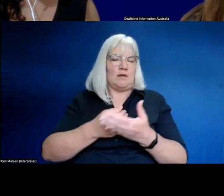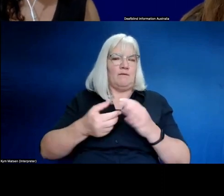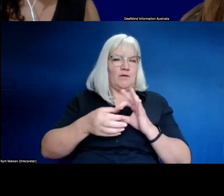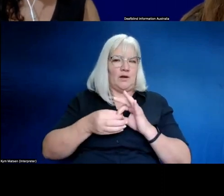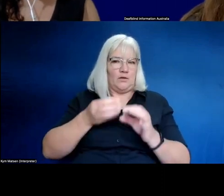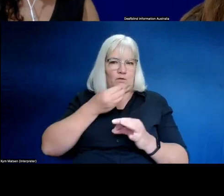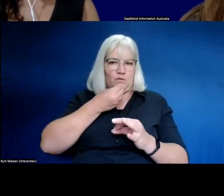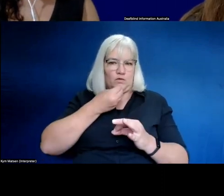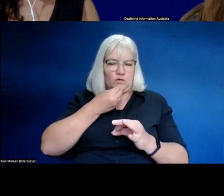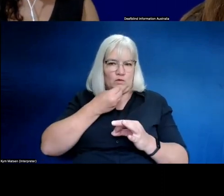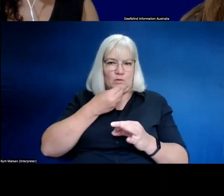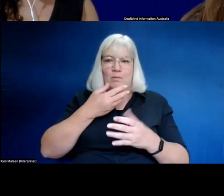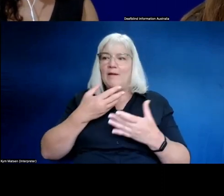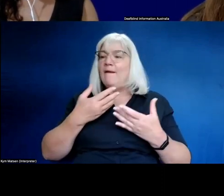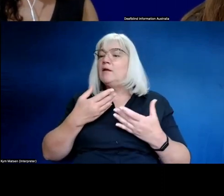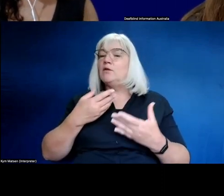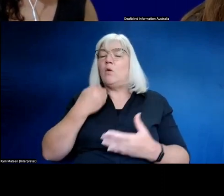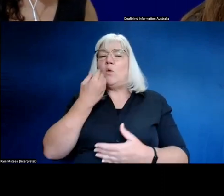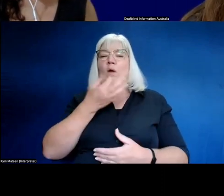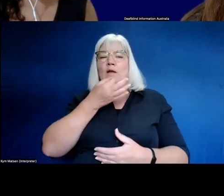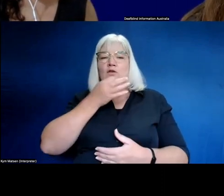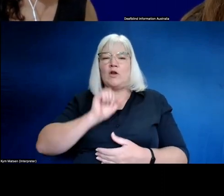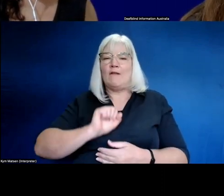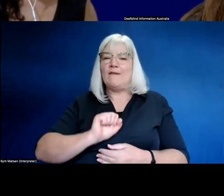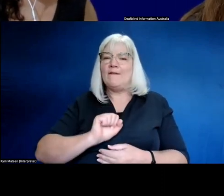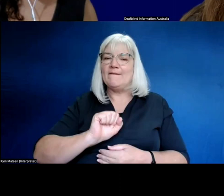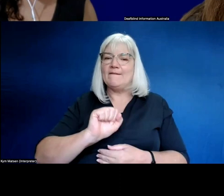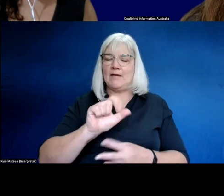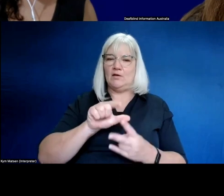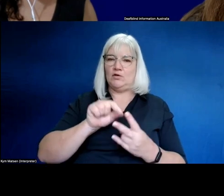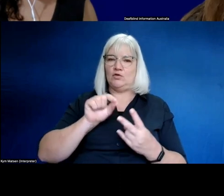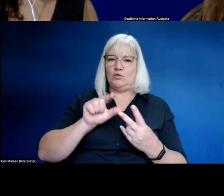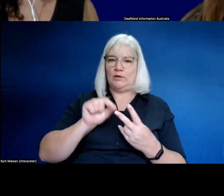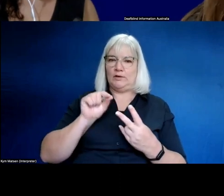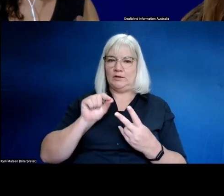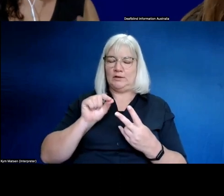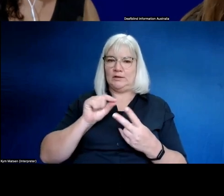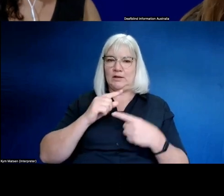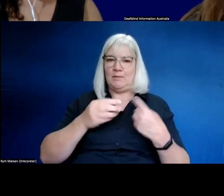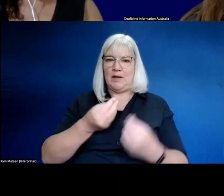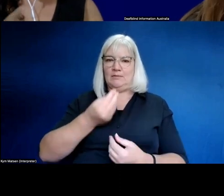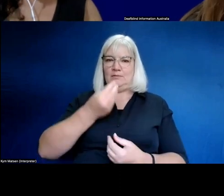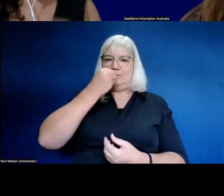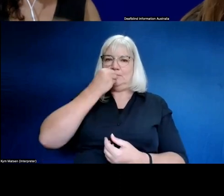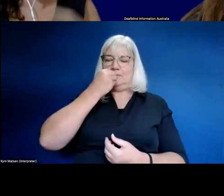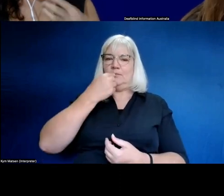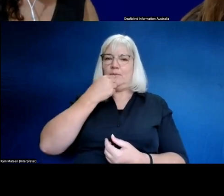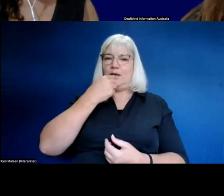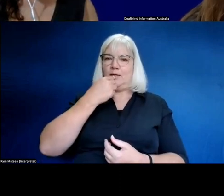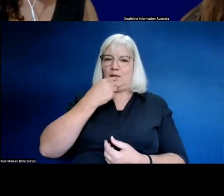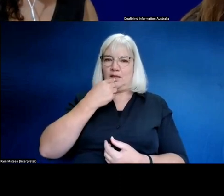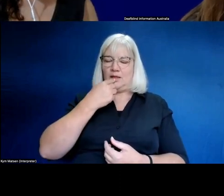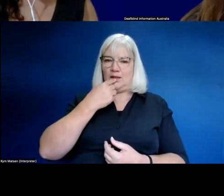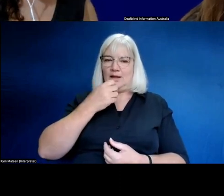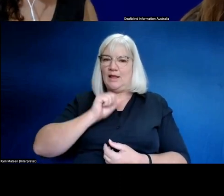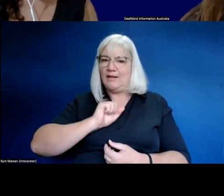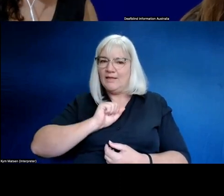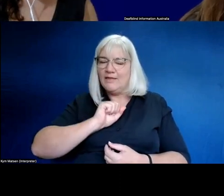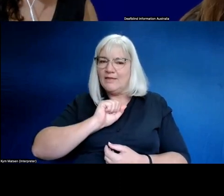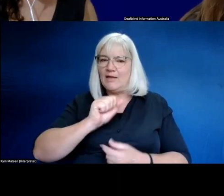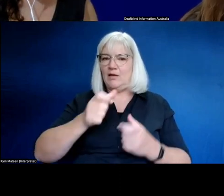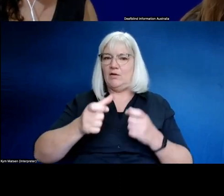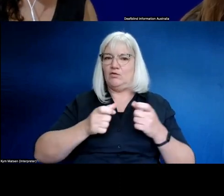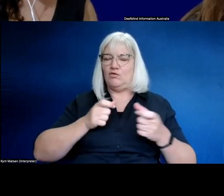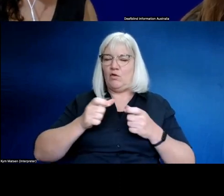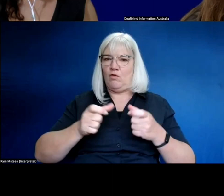choice when anything goes in their mouth, and they learn that they have positive control and are able to guide the process, and it always goes